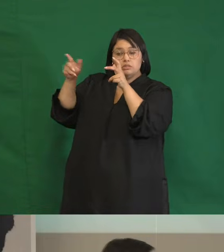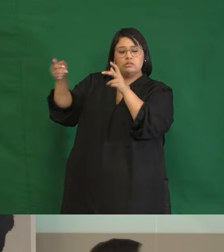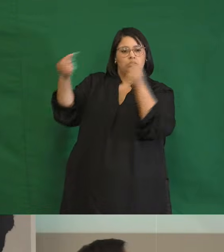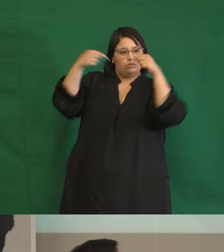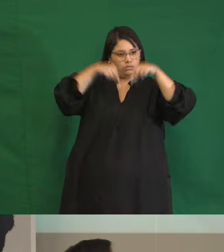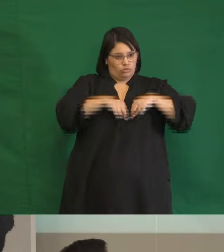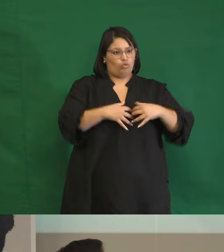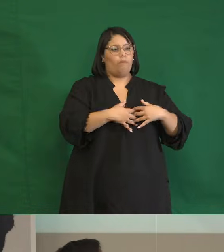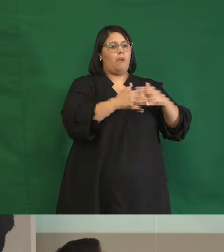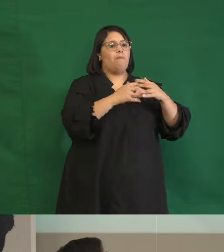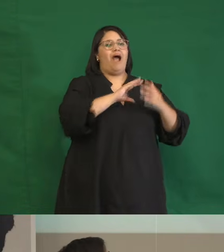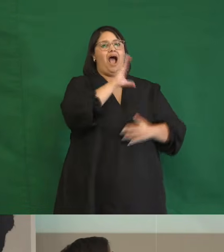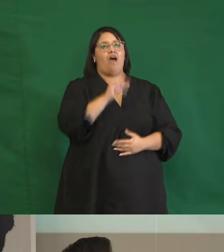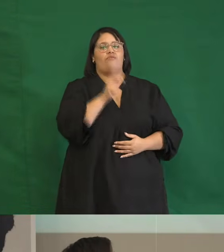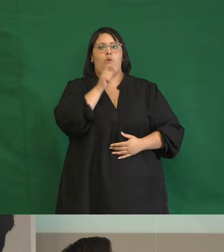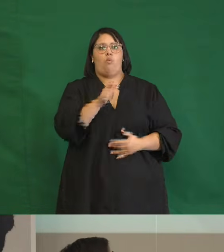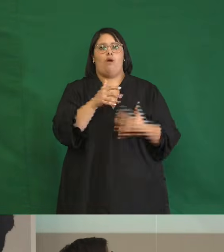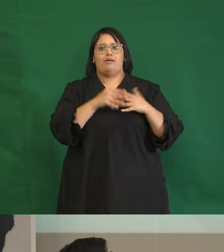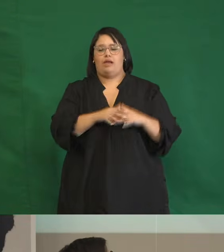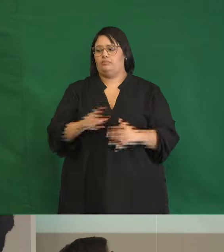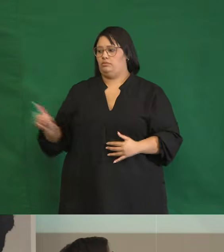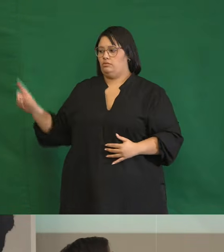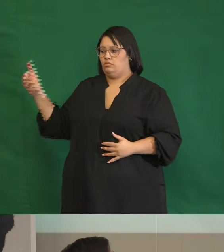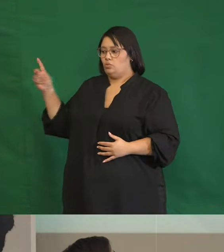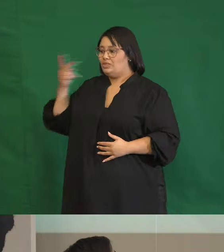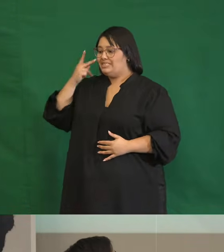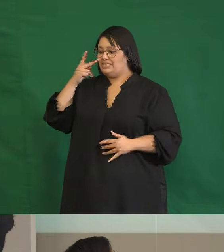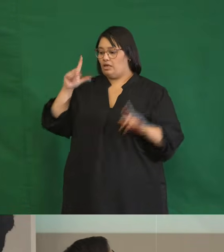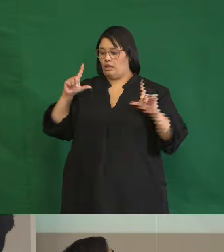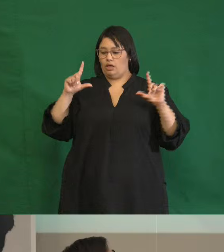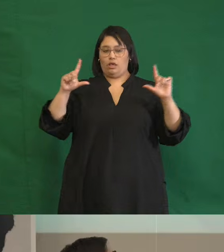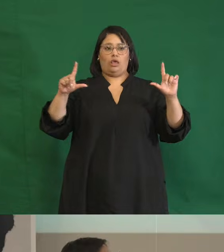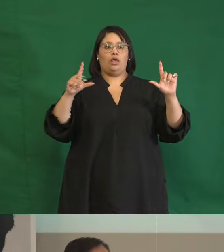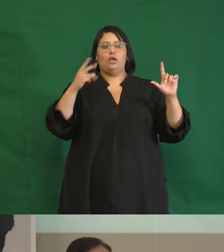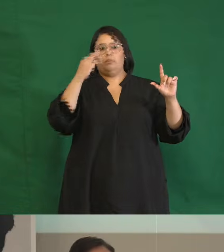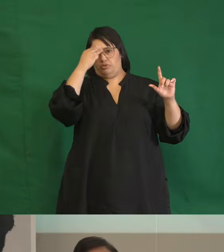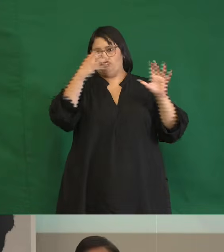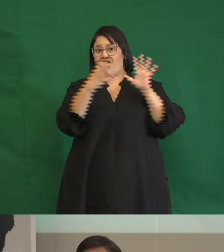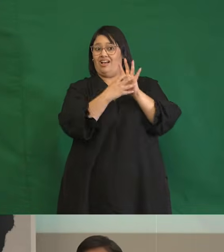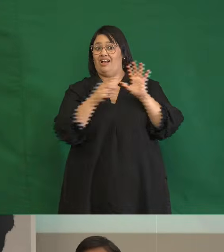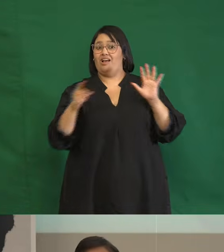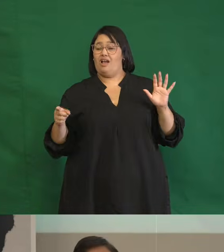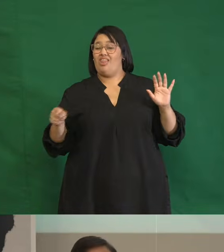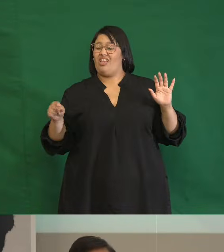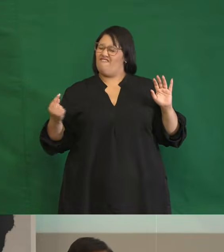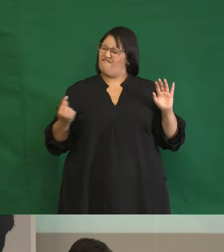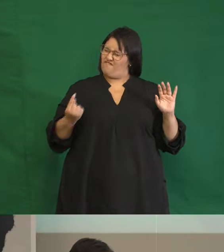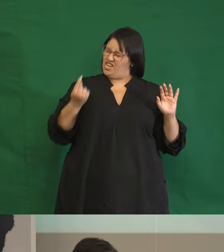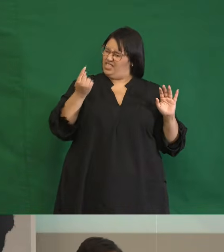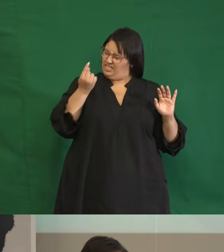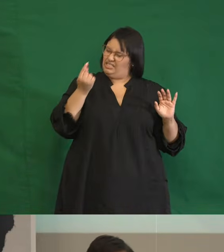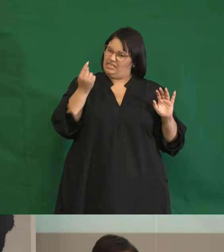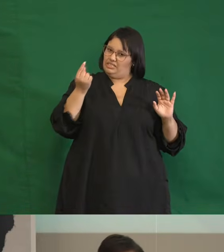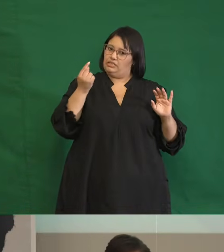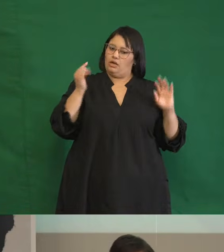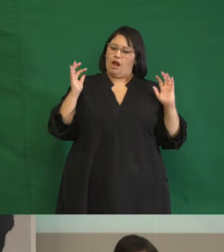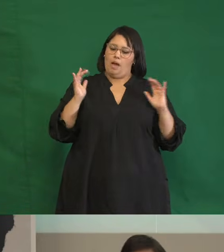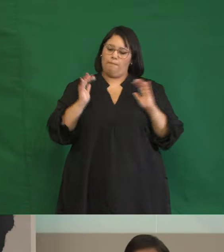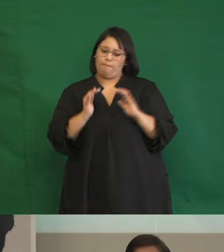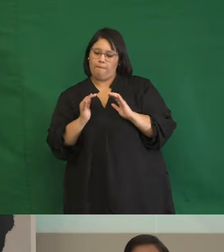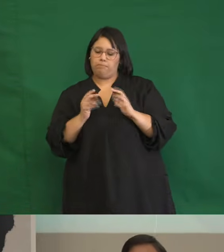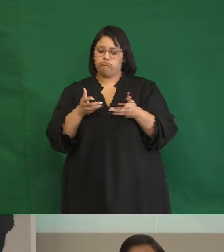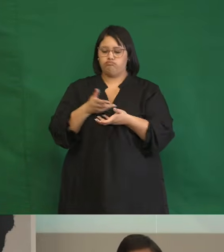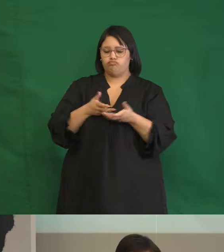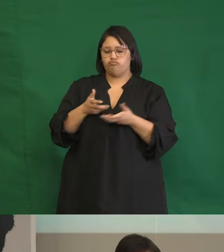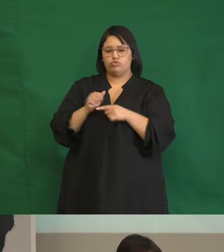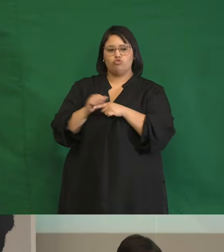see on screen there a photo, although it might be a bit dark, of the very first attendees of our very